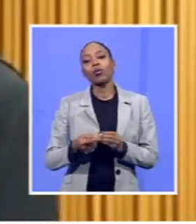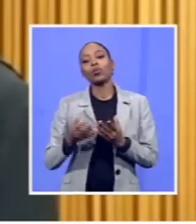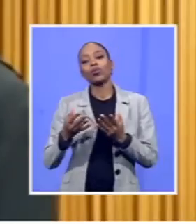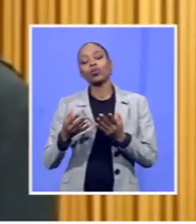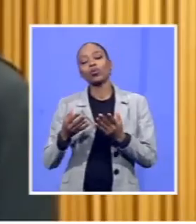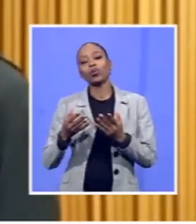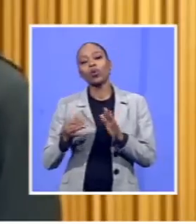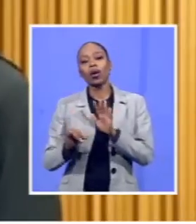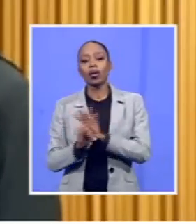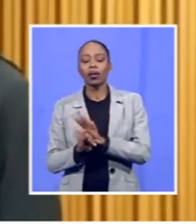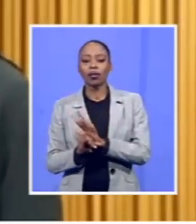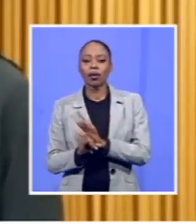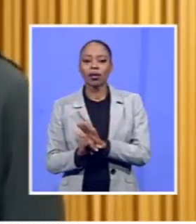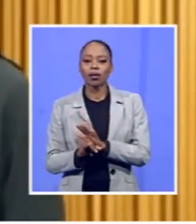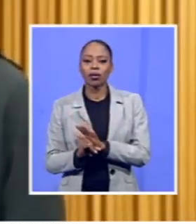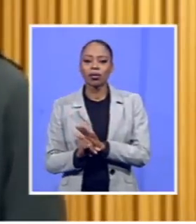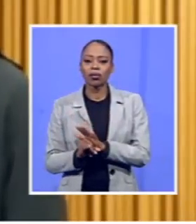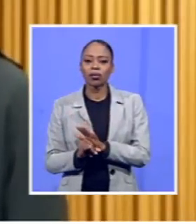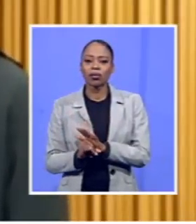the veracity of the